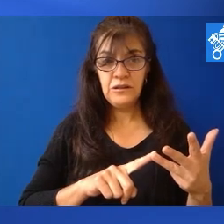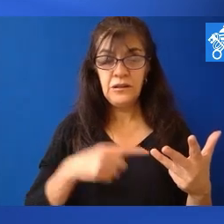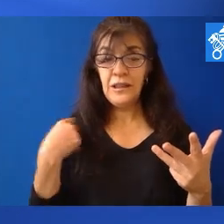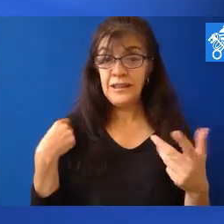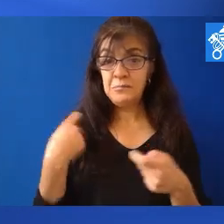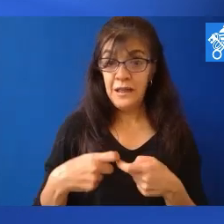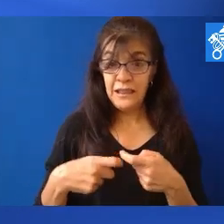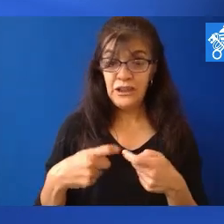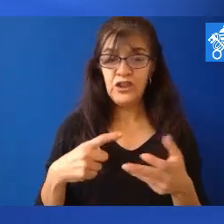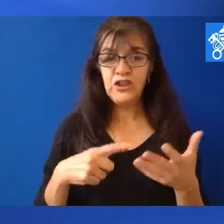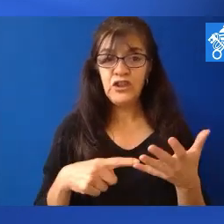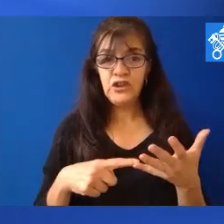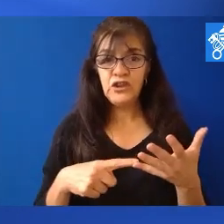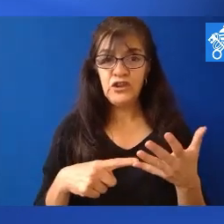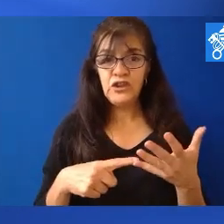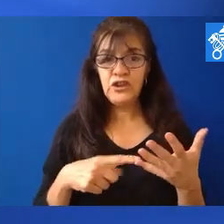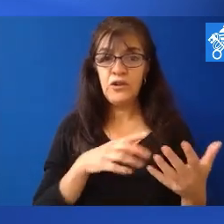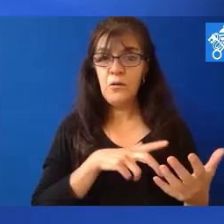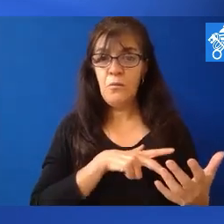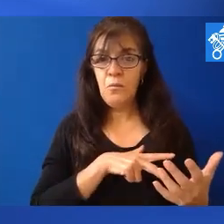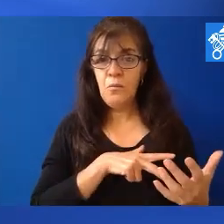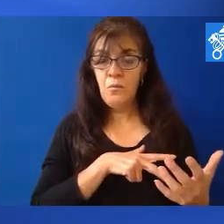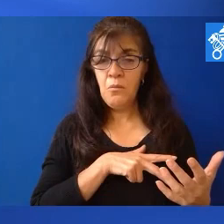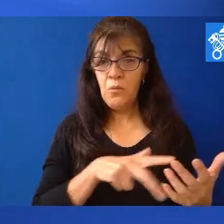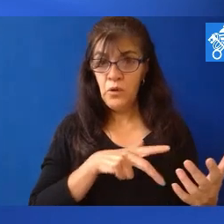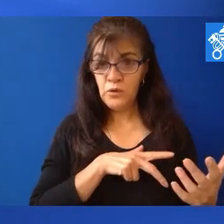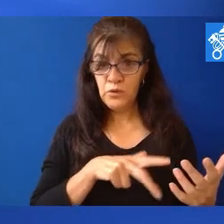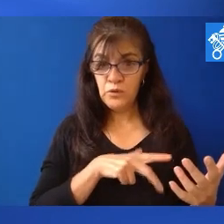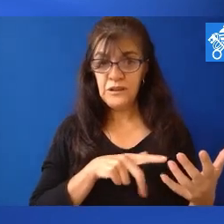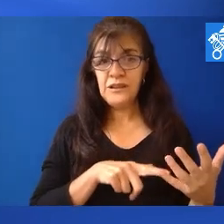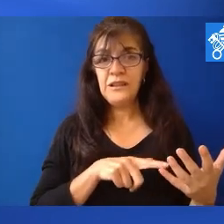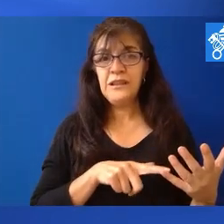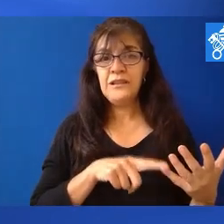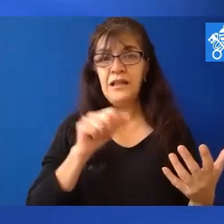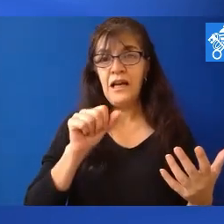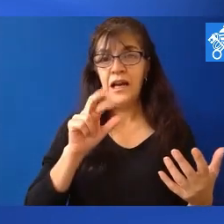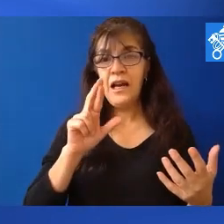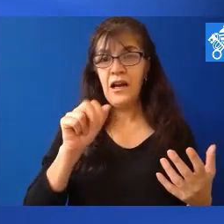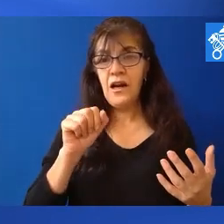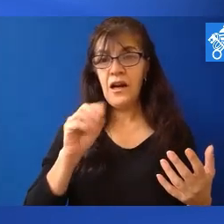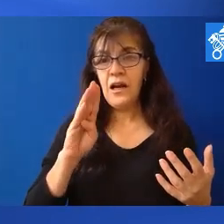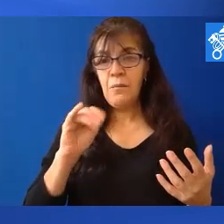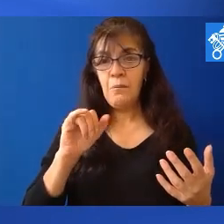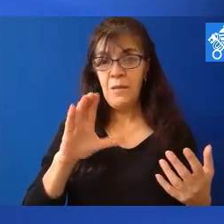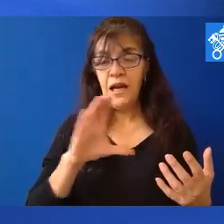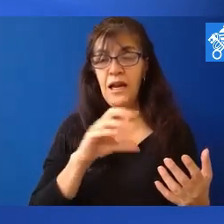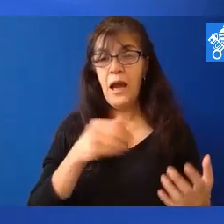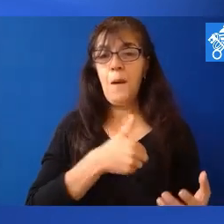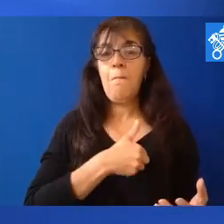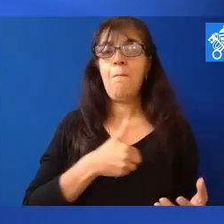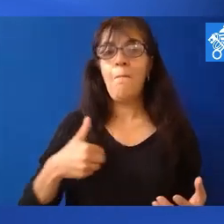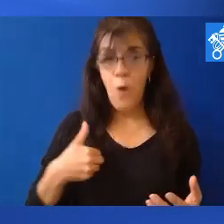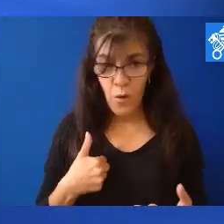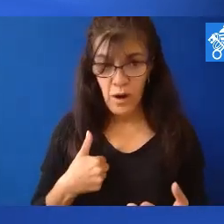in the German language, in the Spanish language, Portuguese, Arabic, and also in